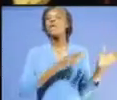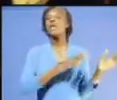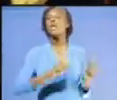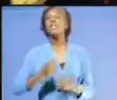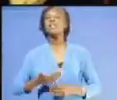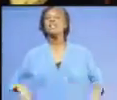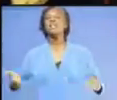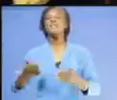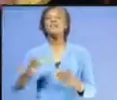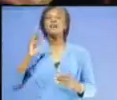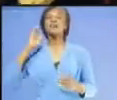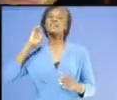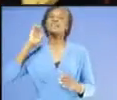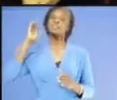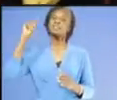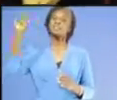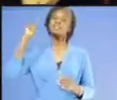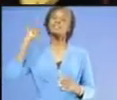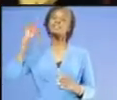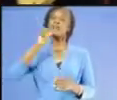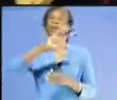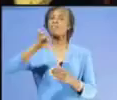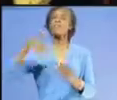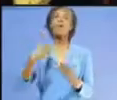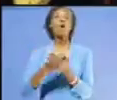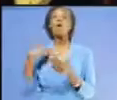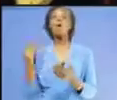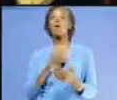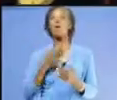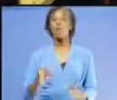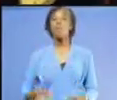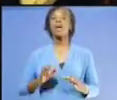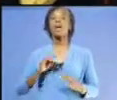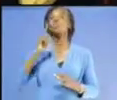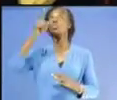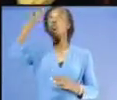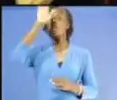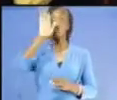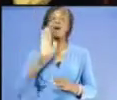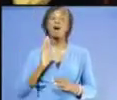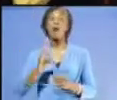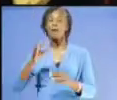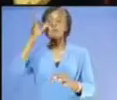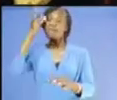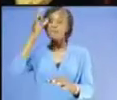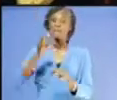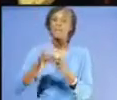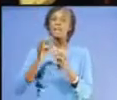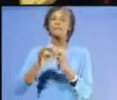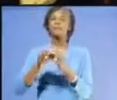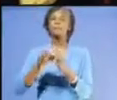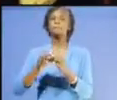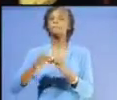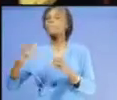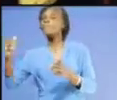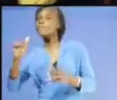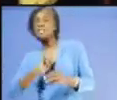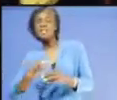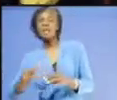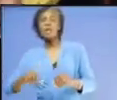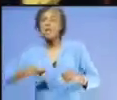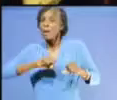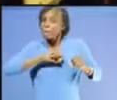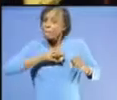God, testifying, all our lives you have been faithful. Even when we've been broken,